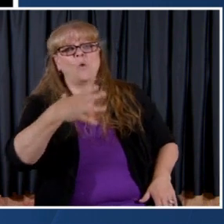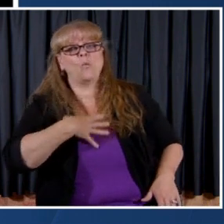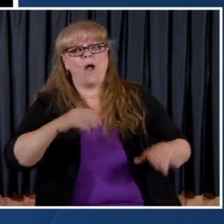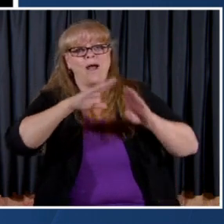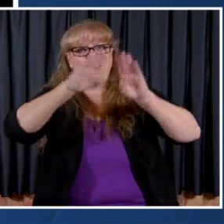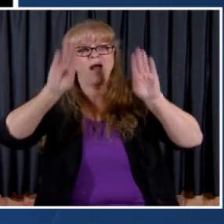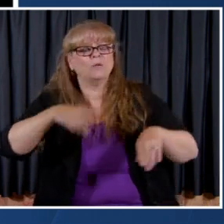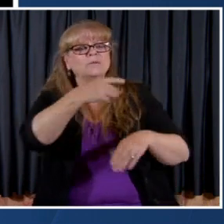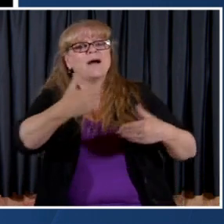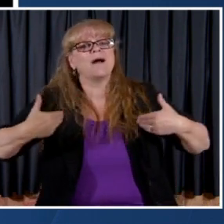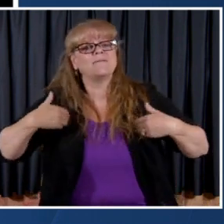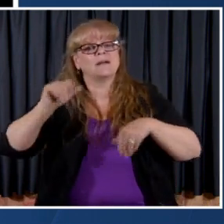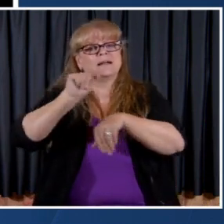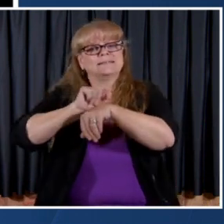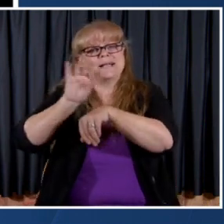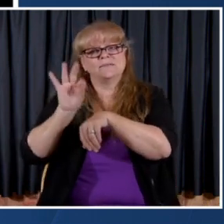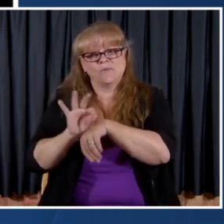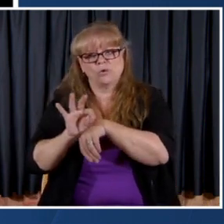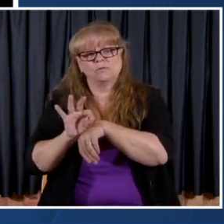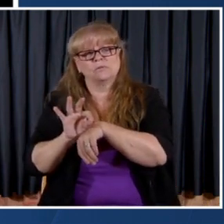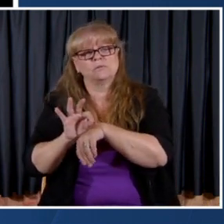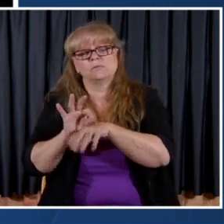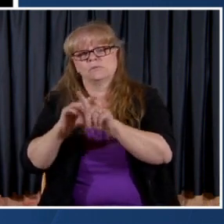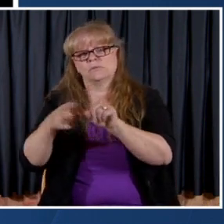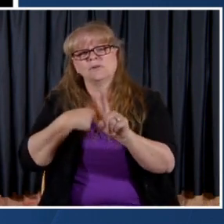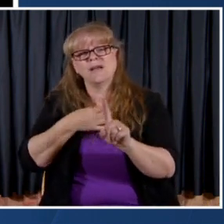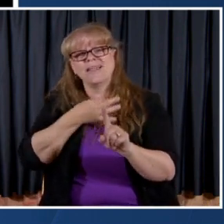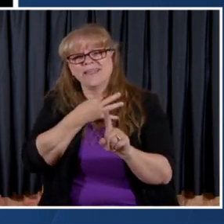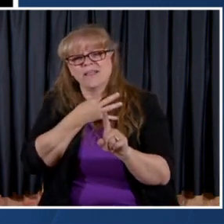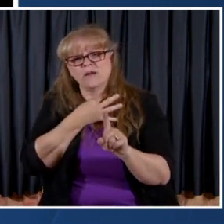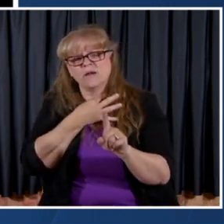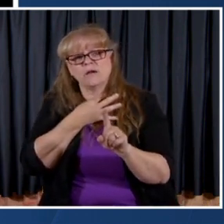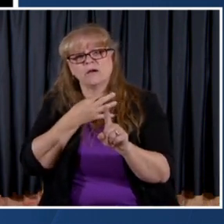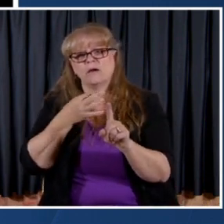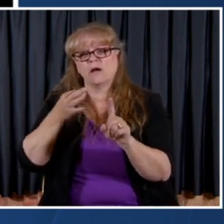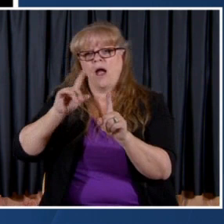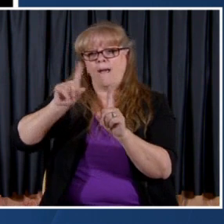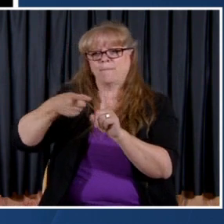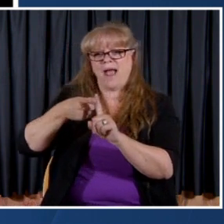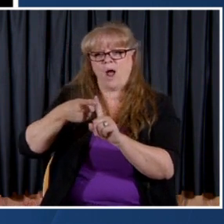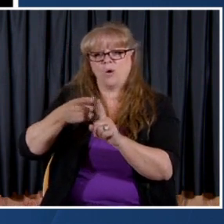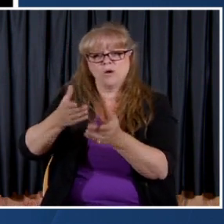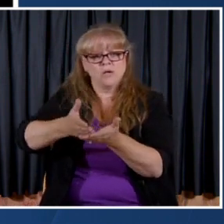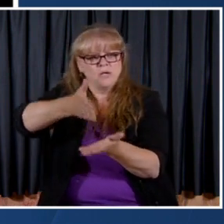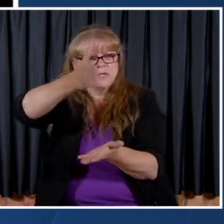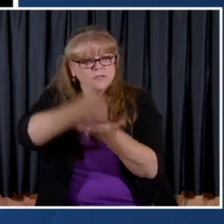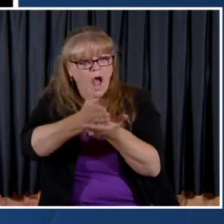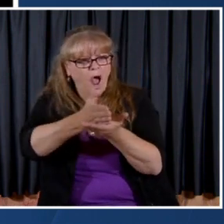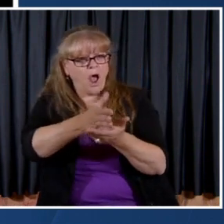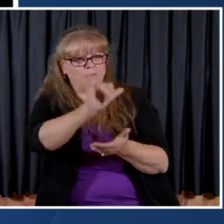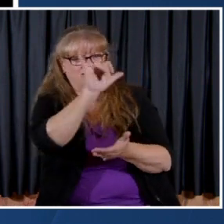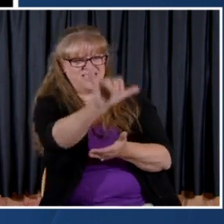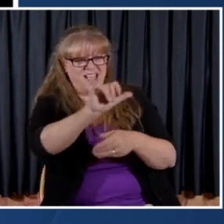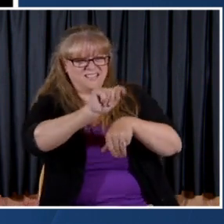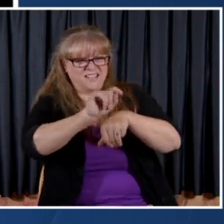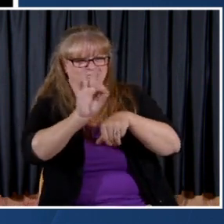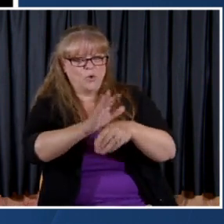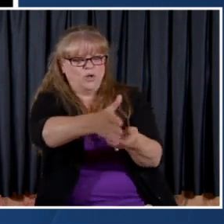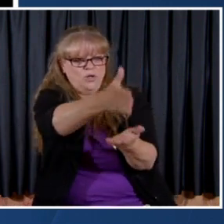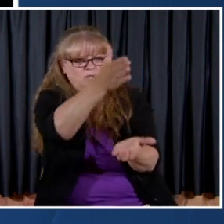disbanding in coming weeks, even possibly. And I was just wondering how your administration's relationship has been with the federal partners since